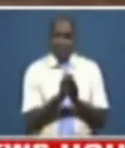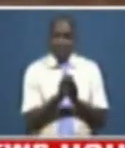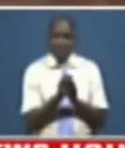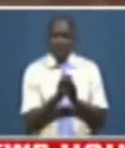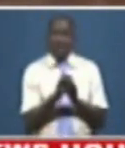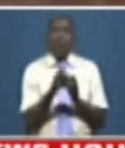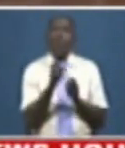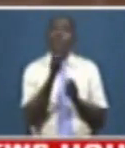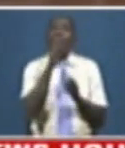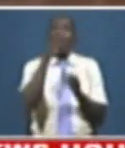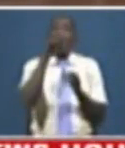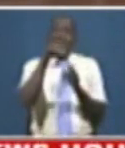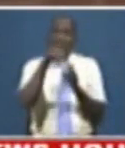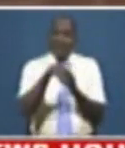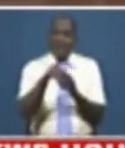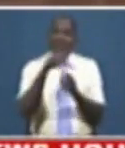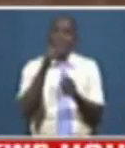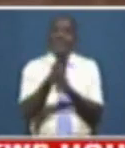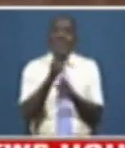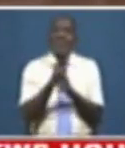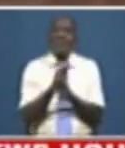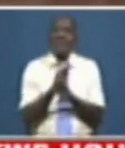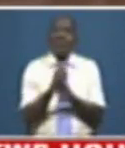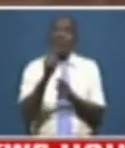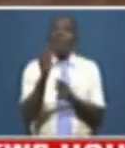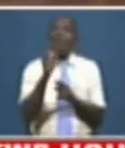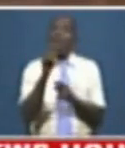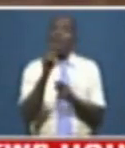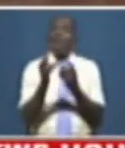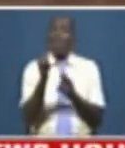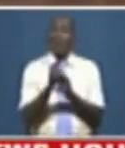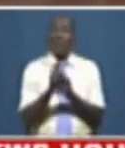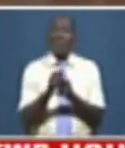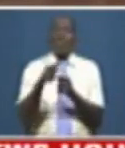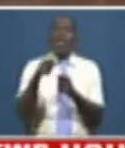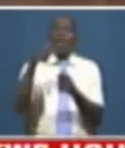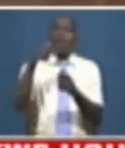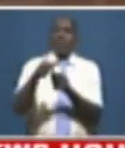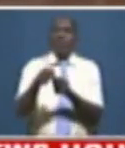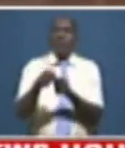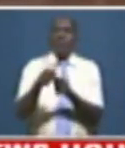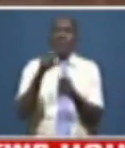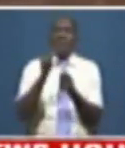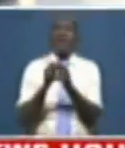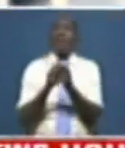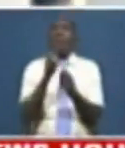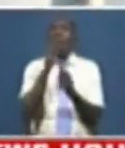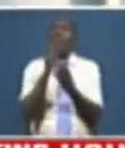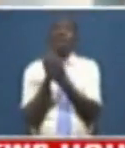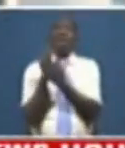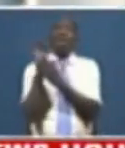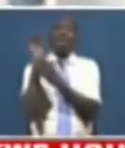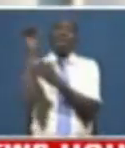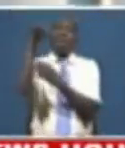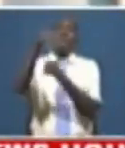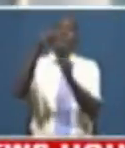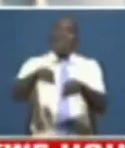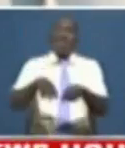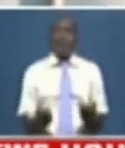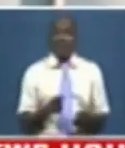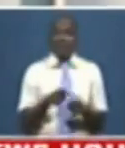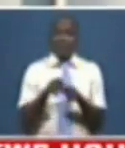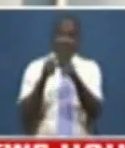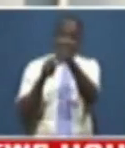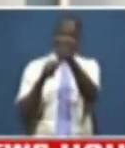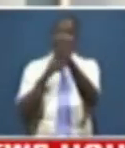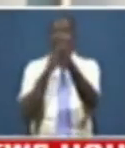contains water. So you just need to get to the floor where the fire is. Couple your hoses on an outlet, you can fight the fire on the